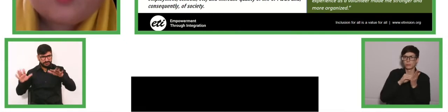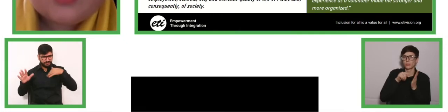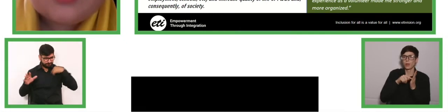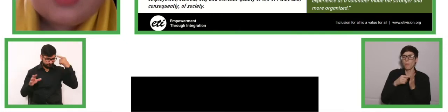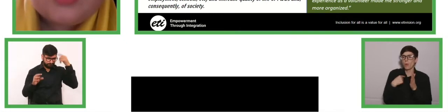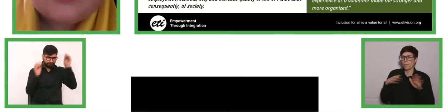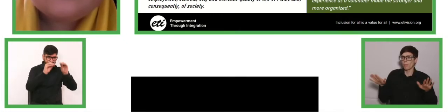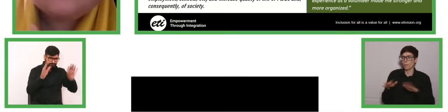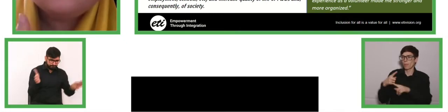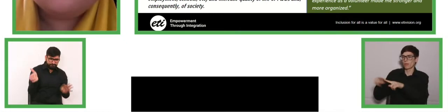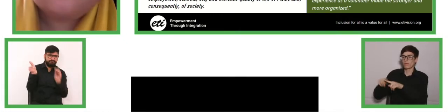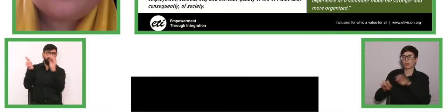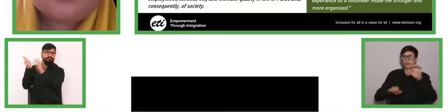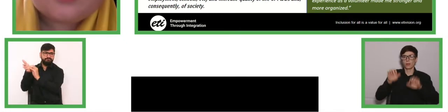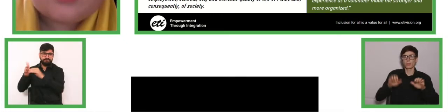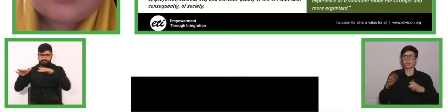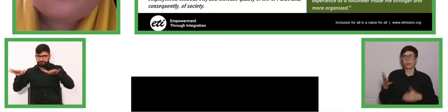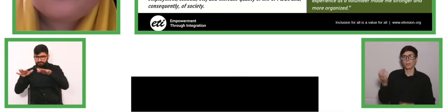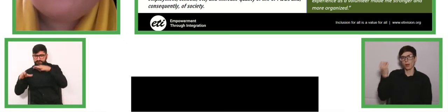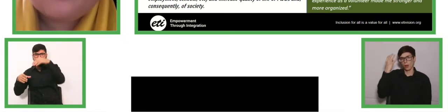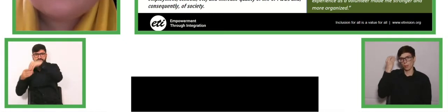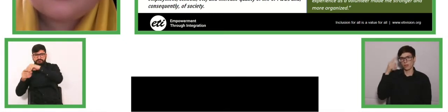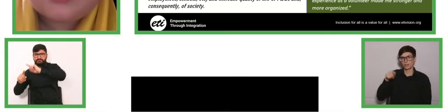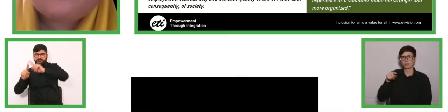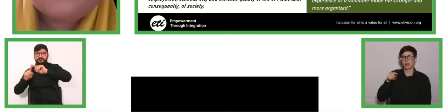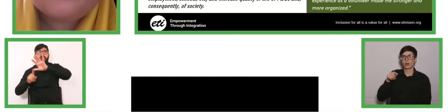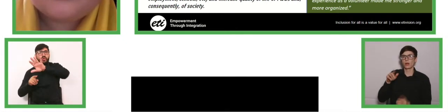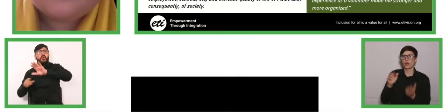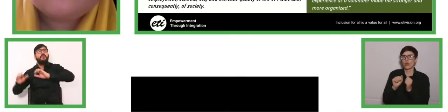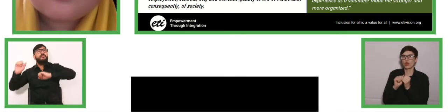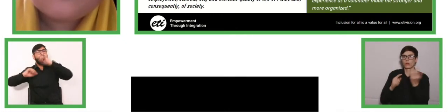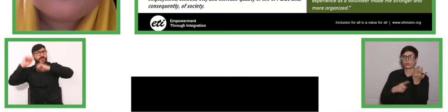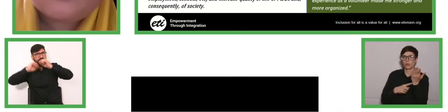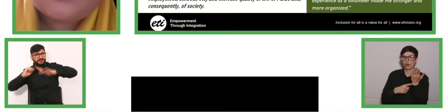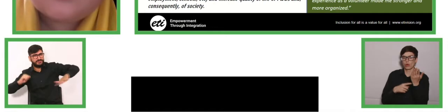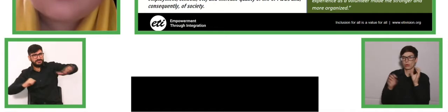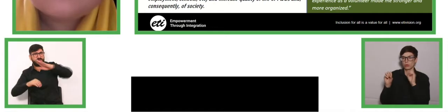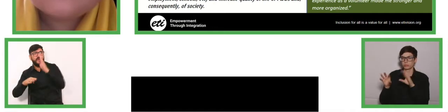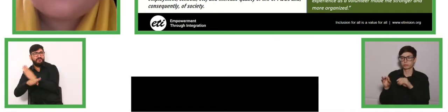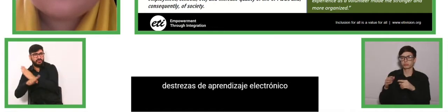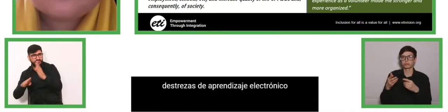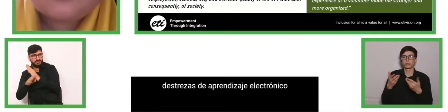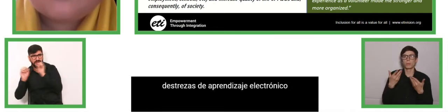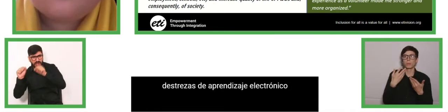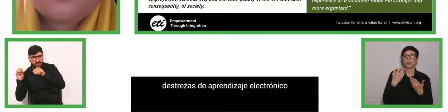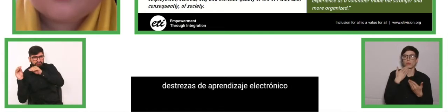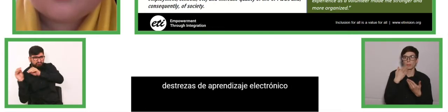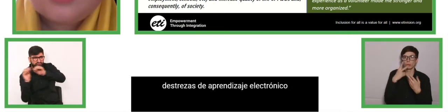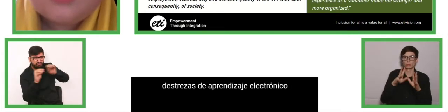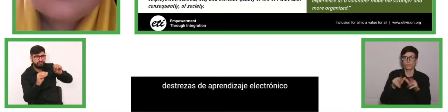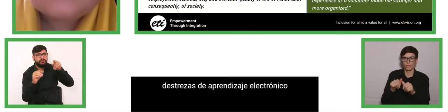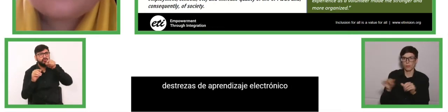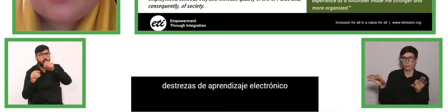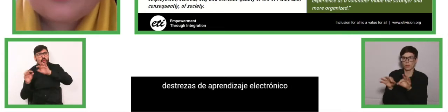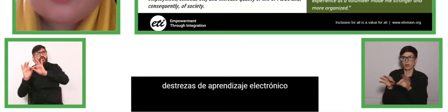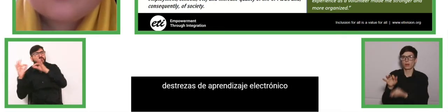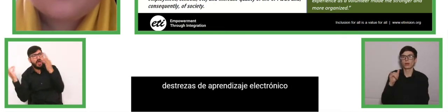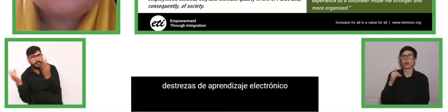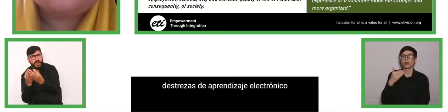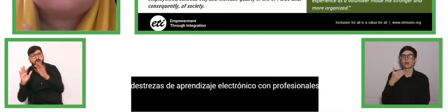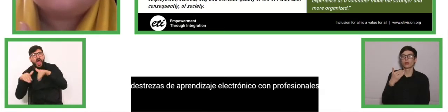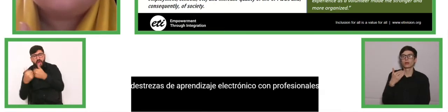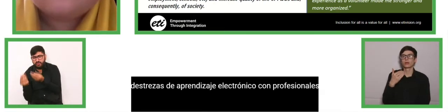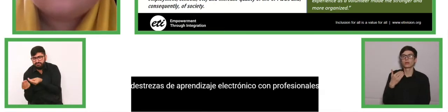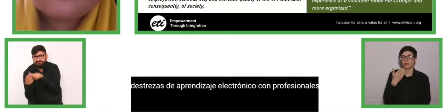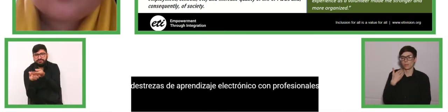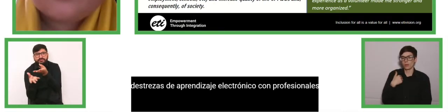and hybrid, in different communities. And we bridge the gap between underserved communities and specialists in the field, these specialists